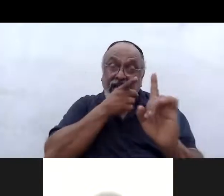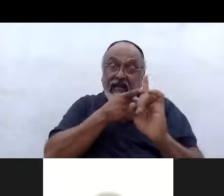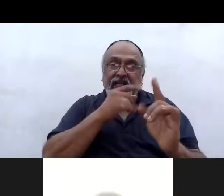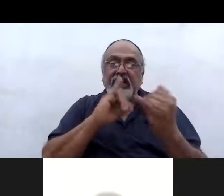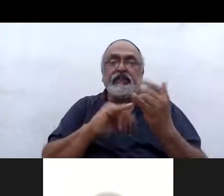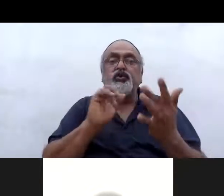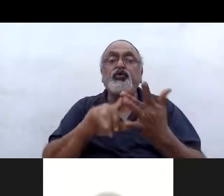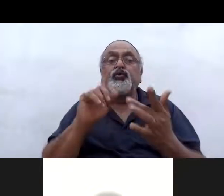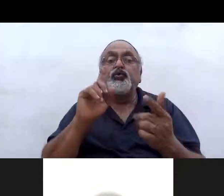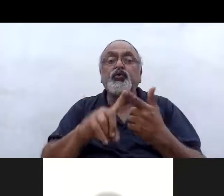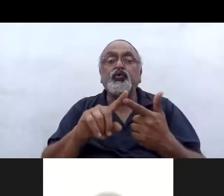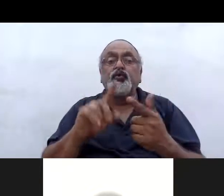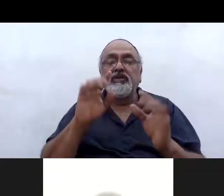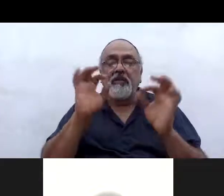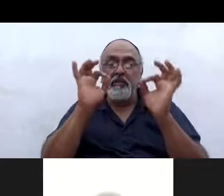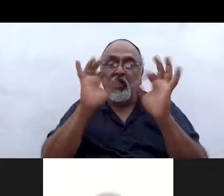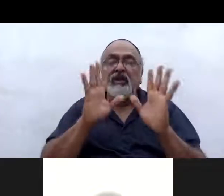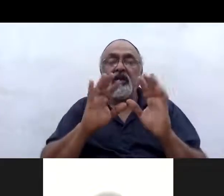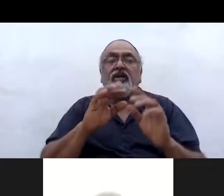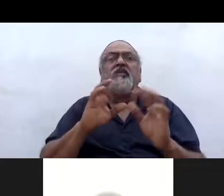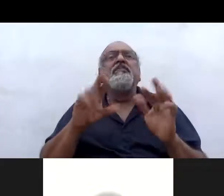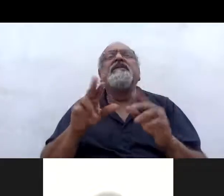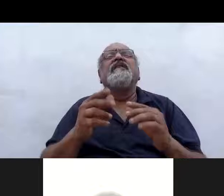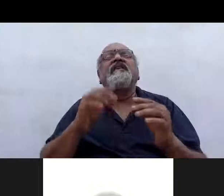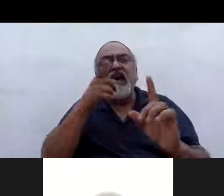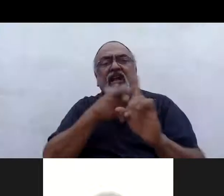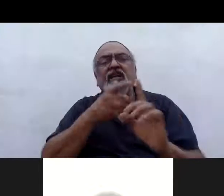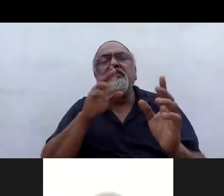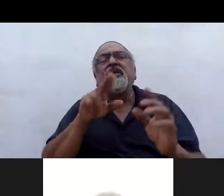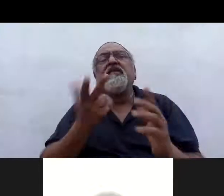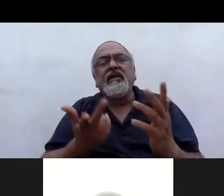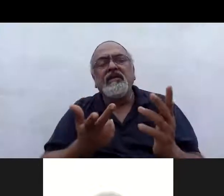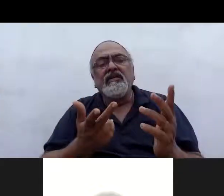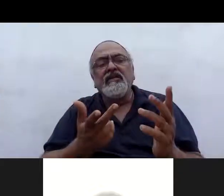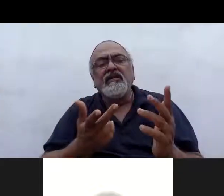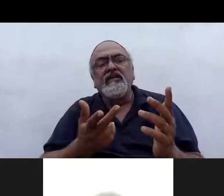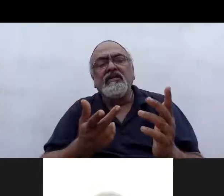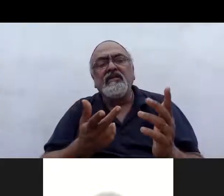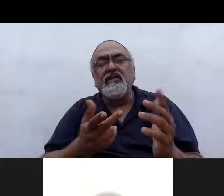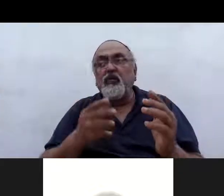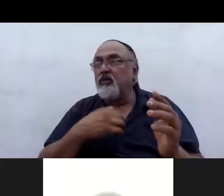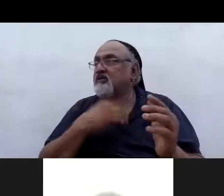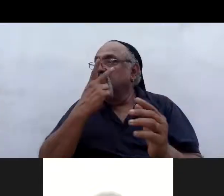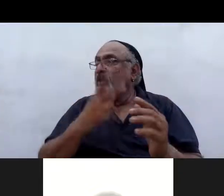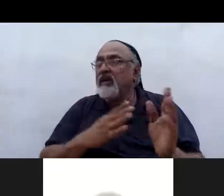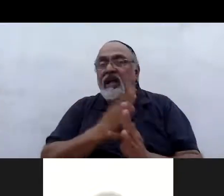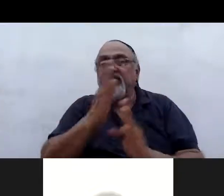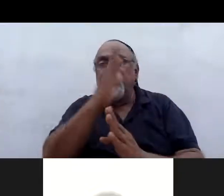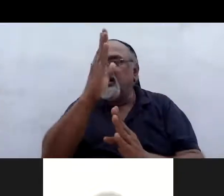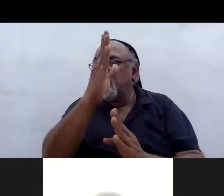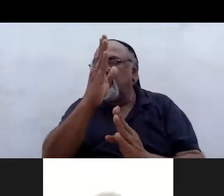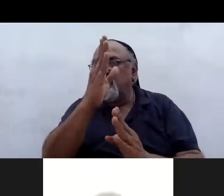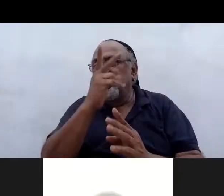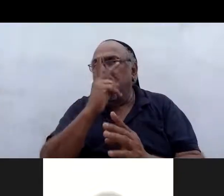issue. Now, what does this mean? What do you mean by directly related to the issues? As we saw while navigating through the judgment,